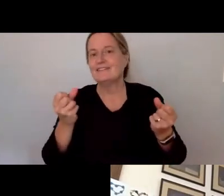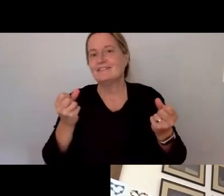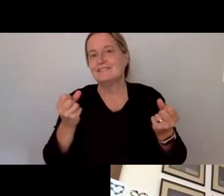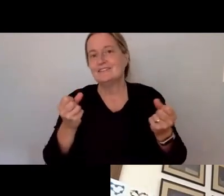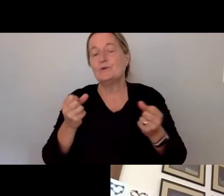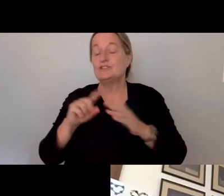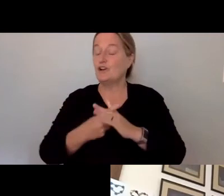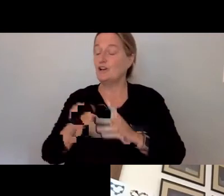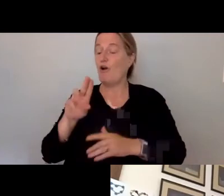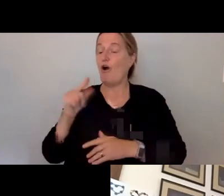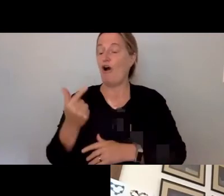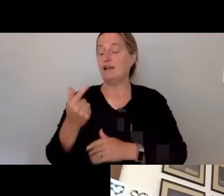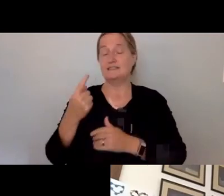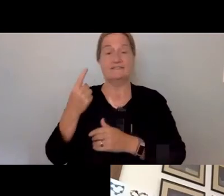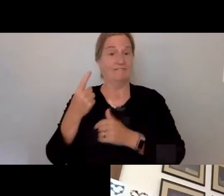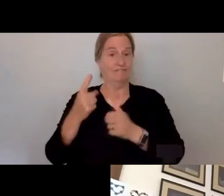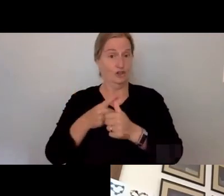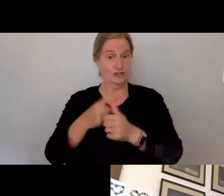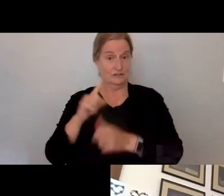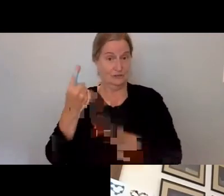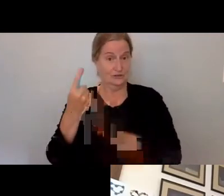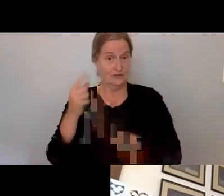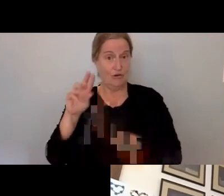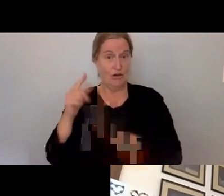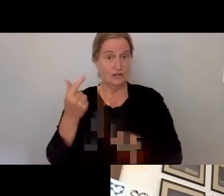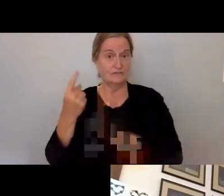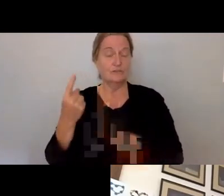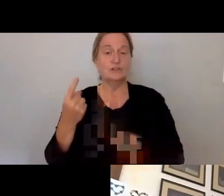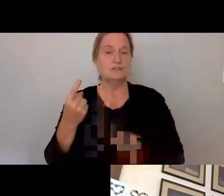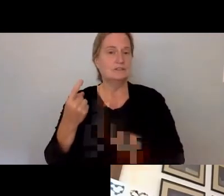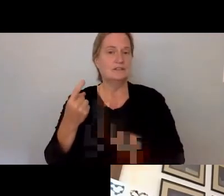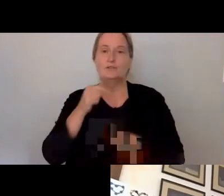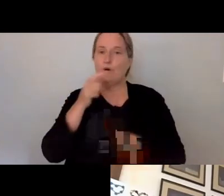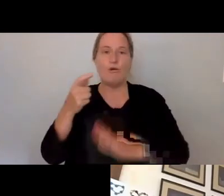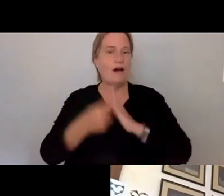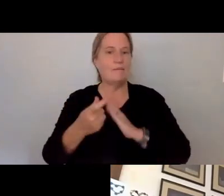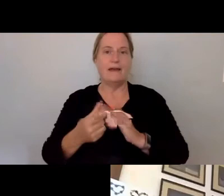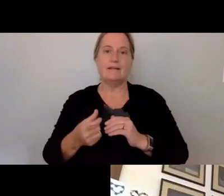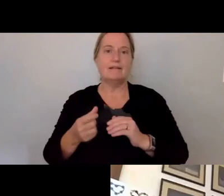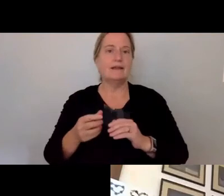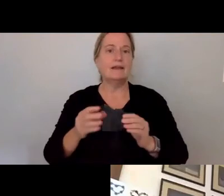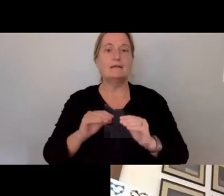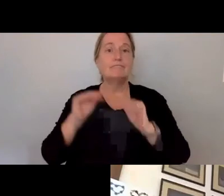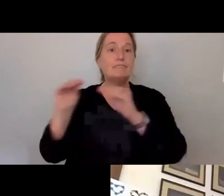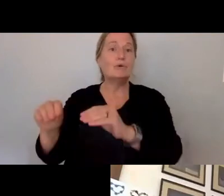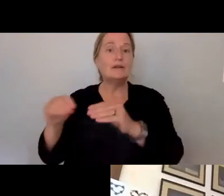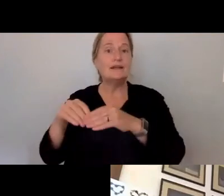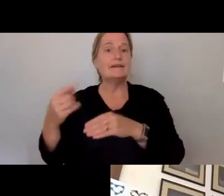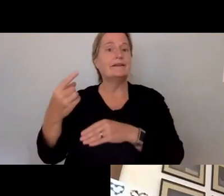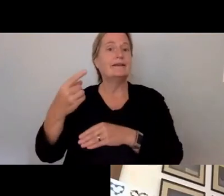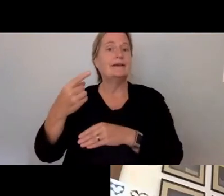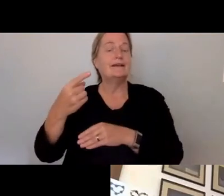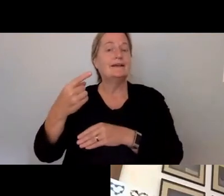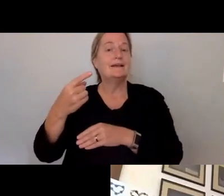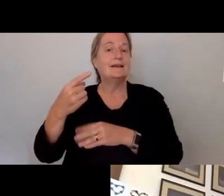be driven into these these 4-unit places, and not going to be driven into a day service. And look, in the next